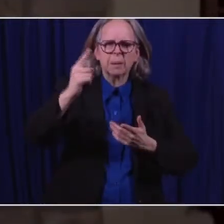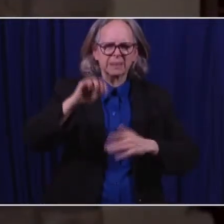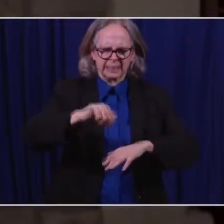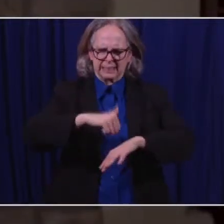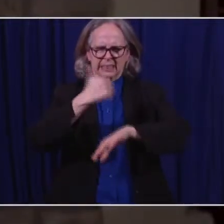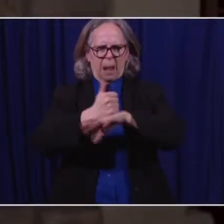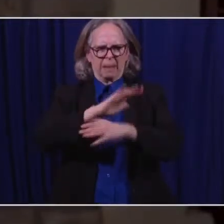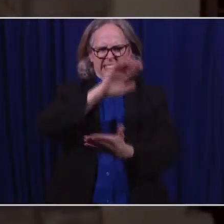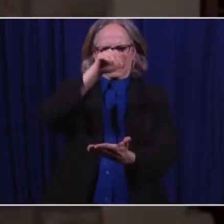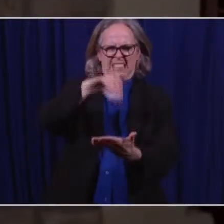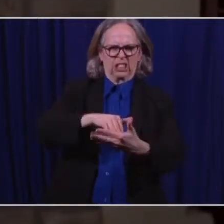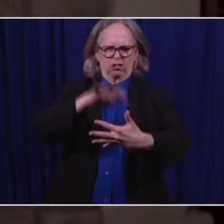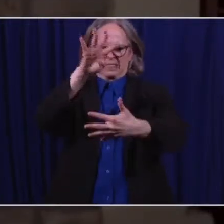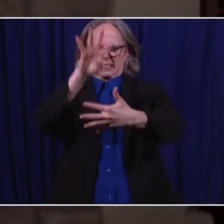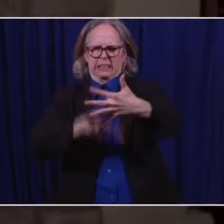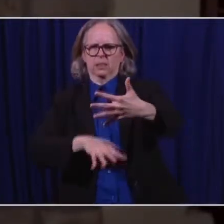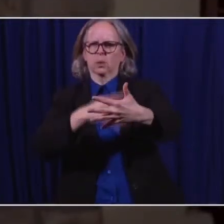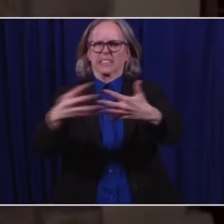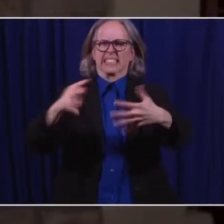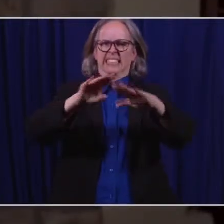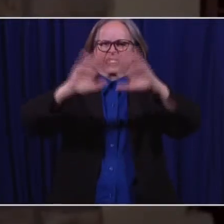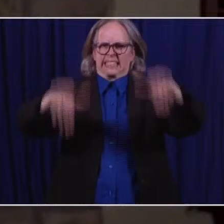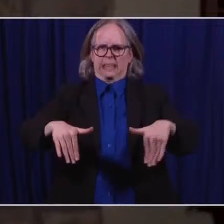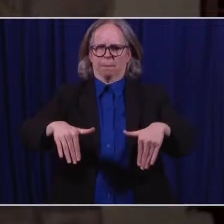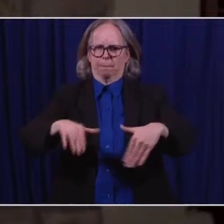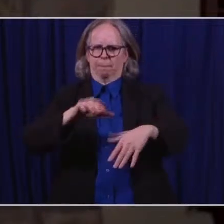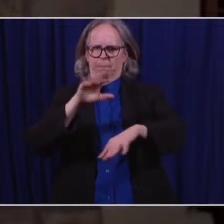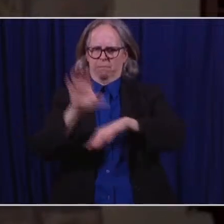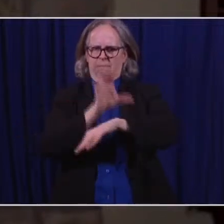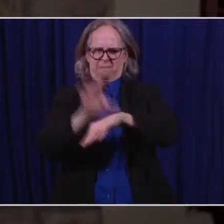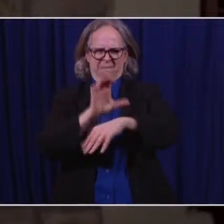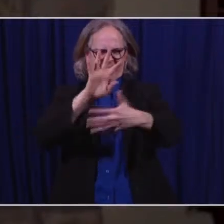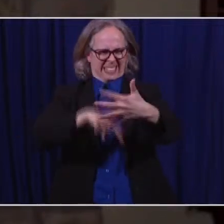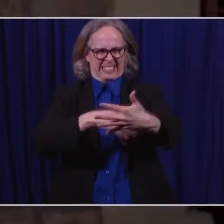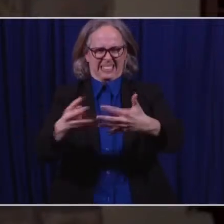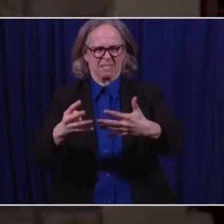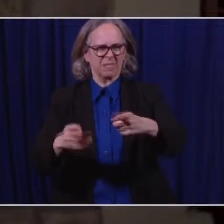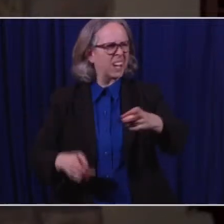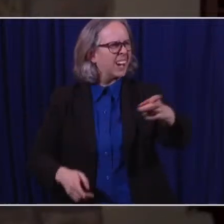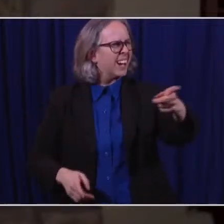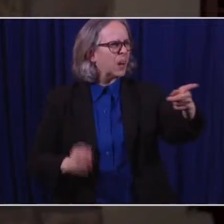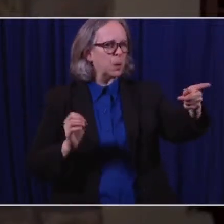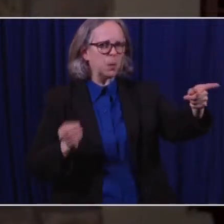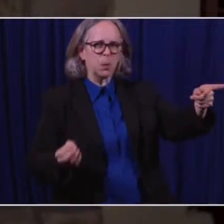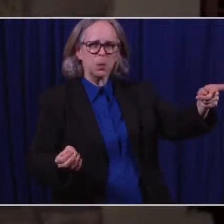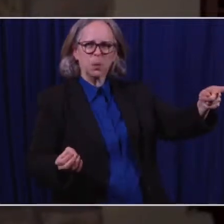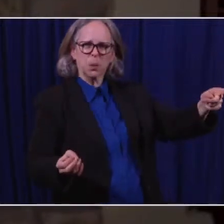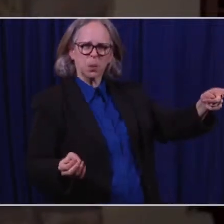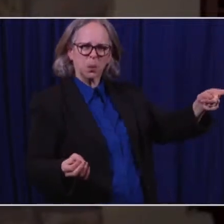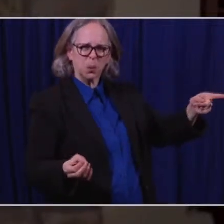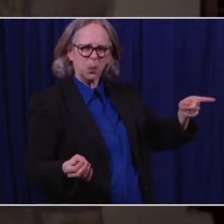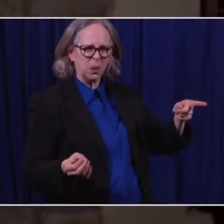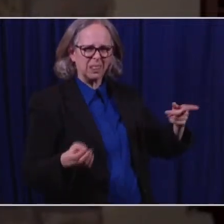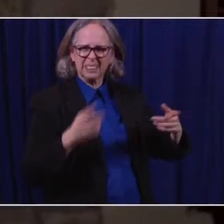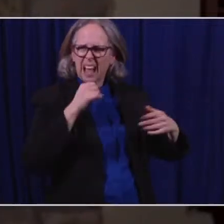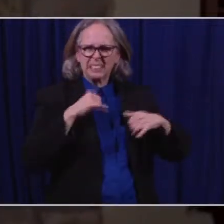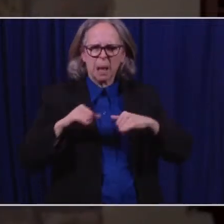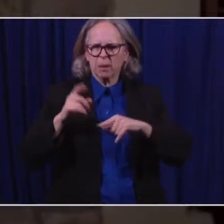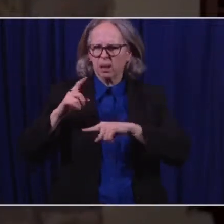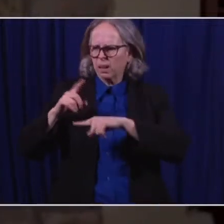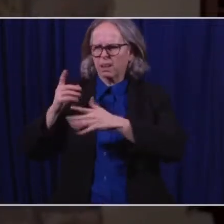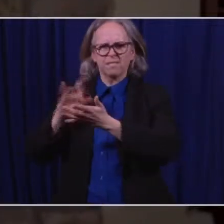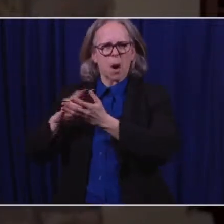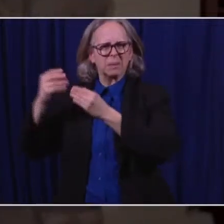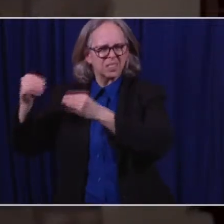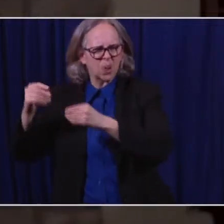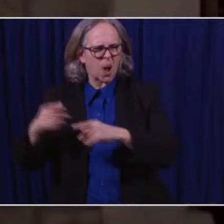and understand there's no uniformity here. So we've got a pharmacy here, we got a pharmacy there, we've got